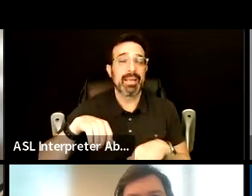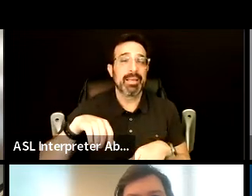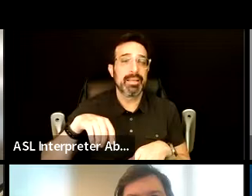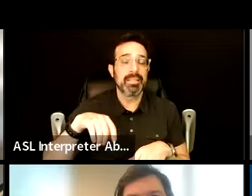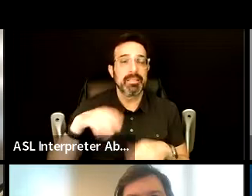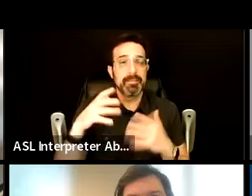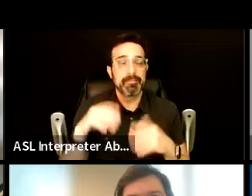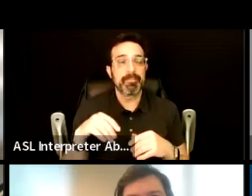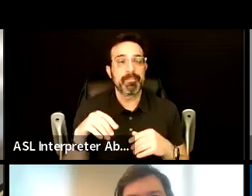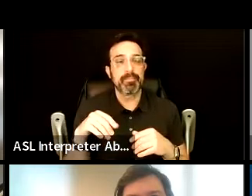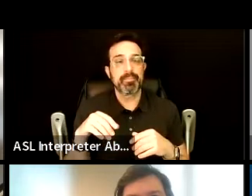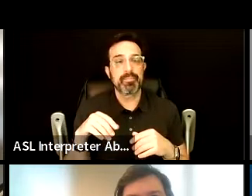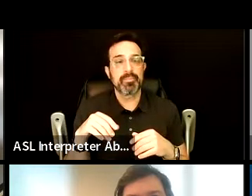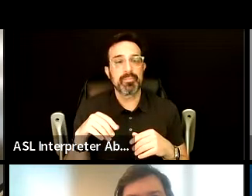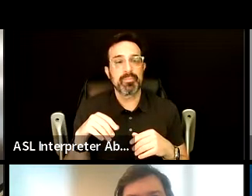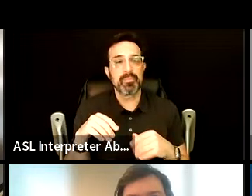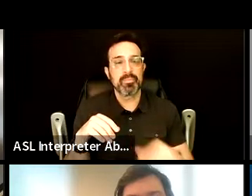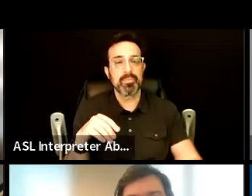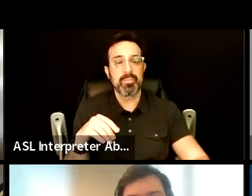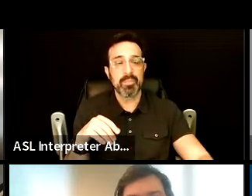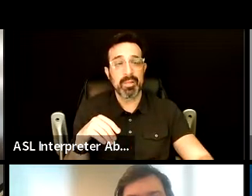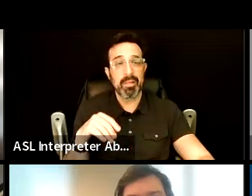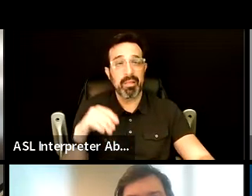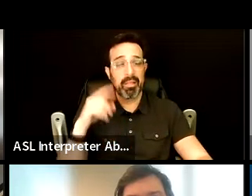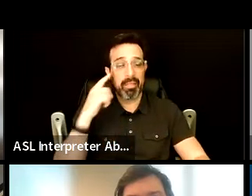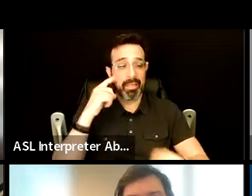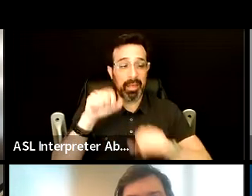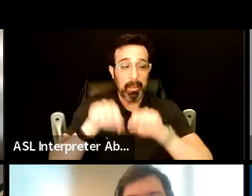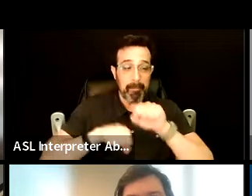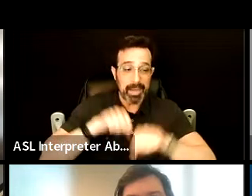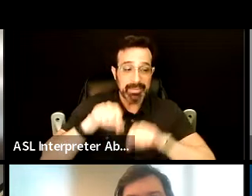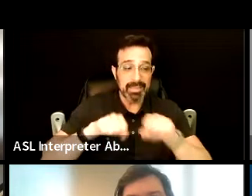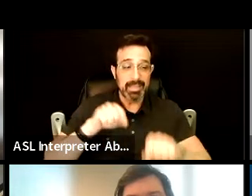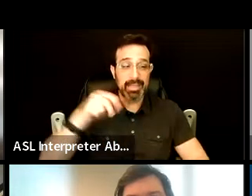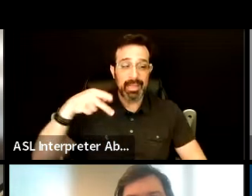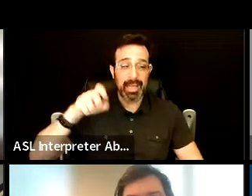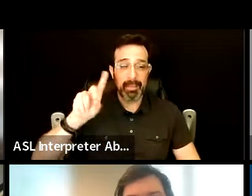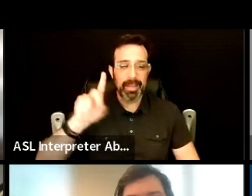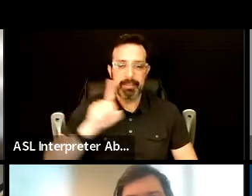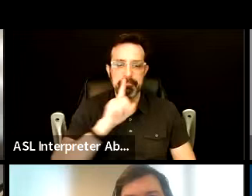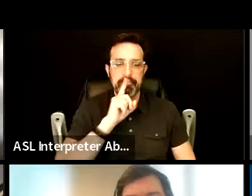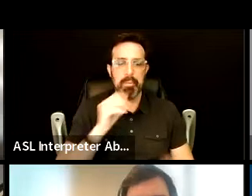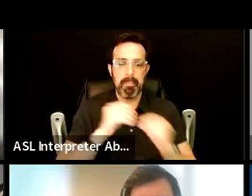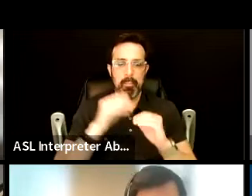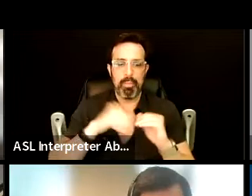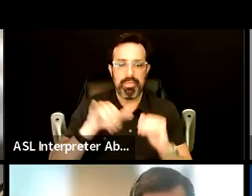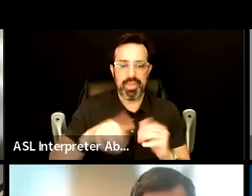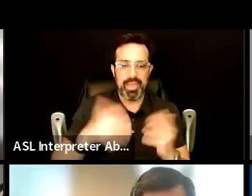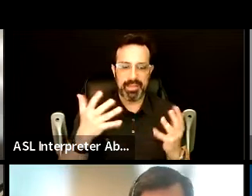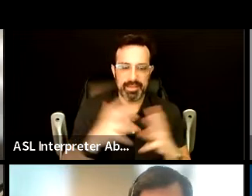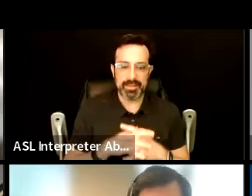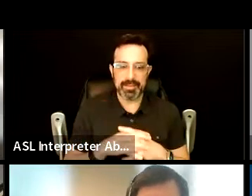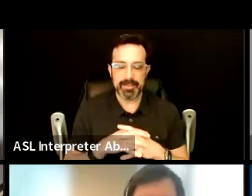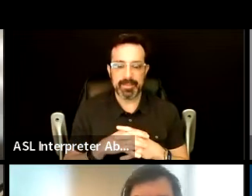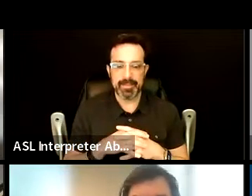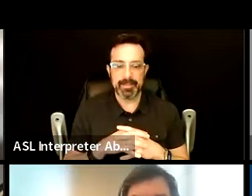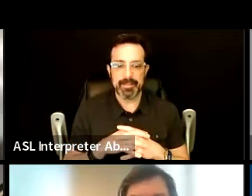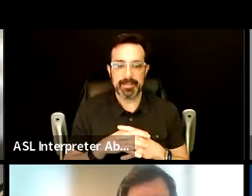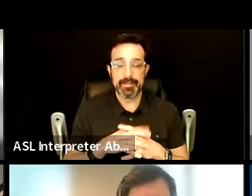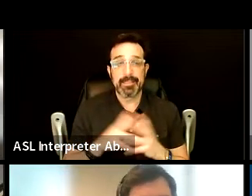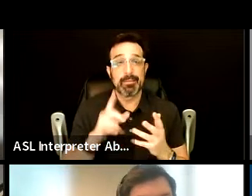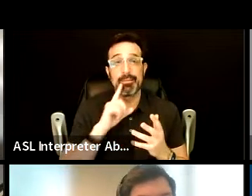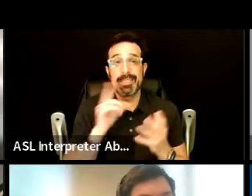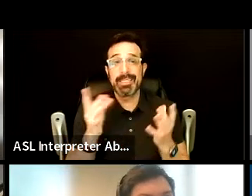not just, we really can't think of it just as bicycles and peds. It's more than that. And so the